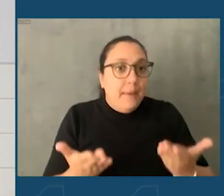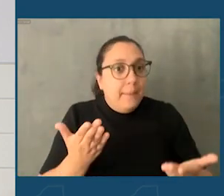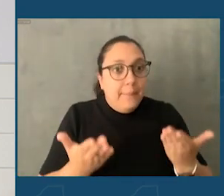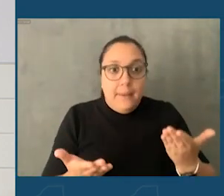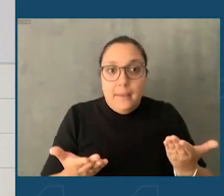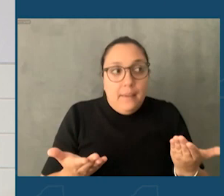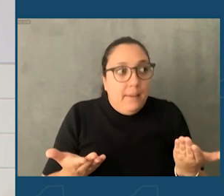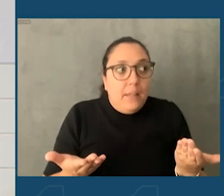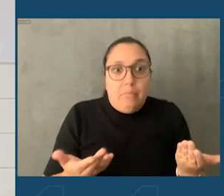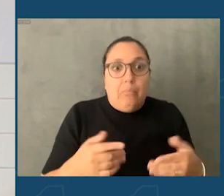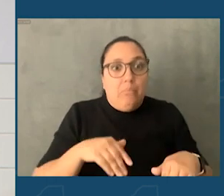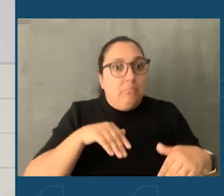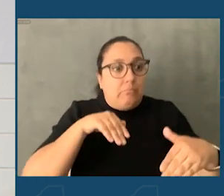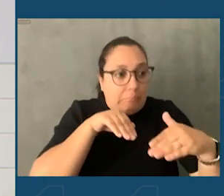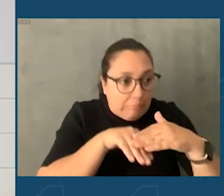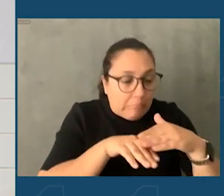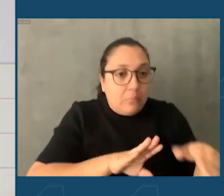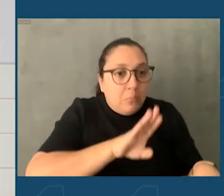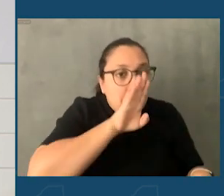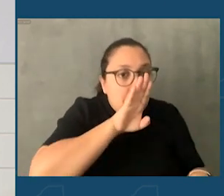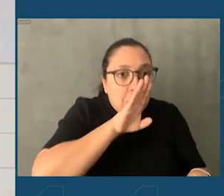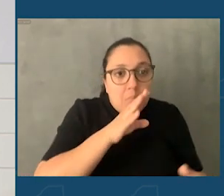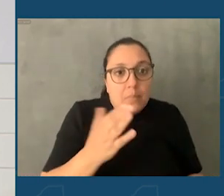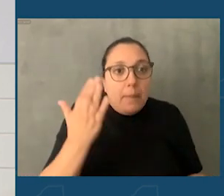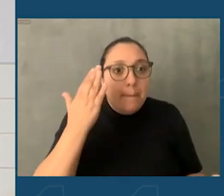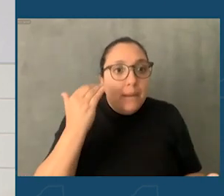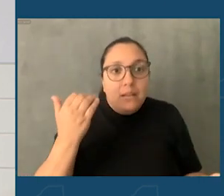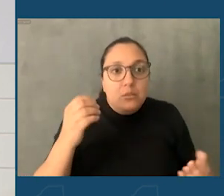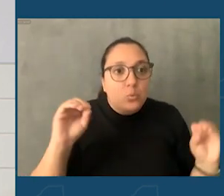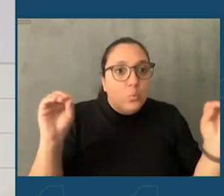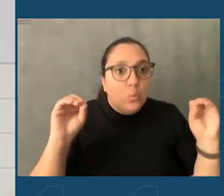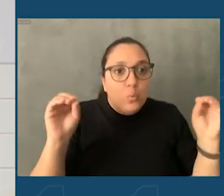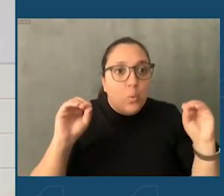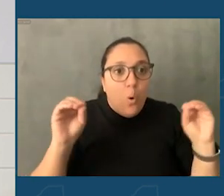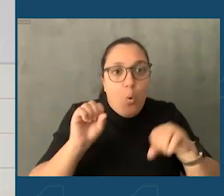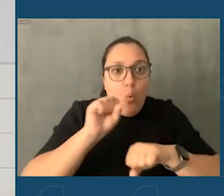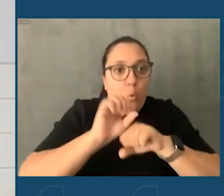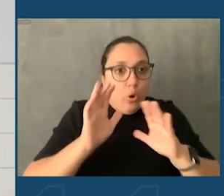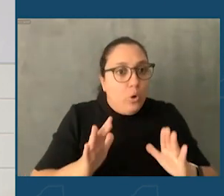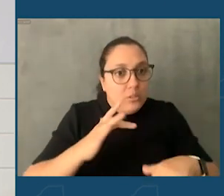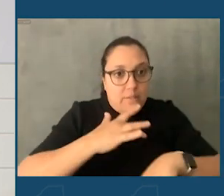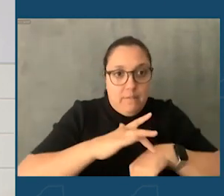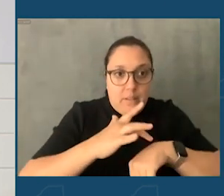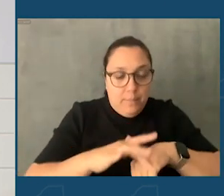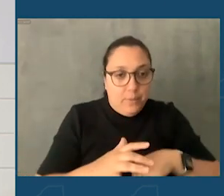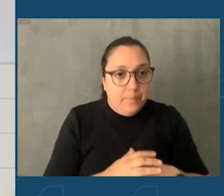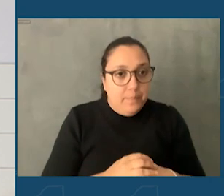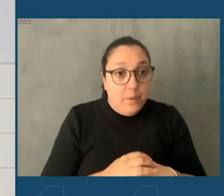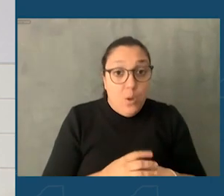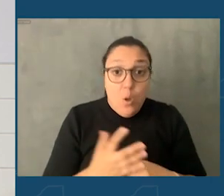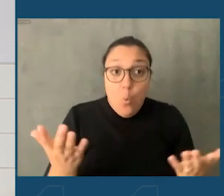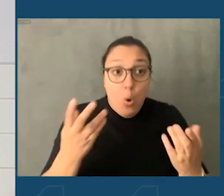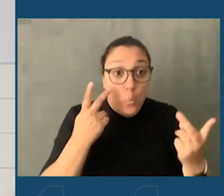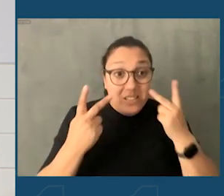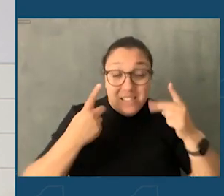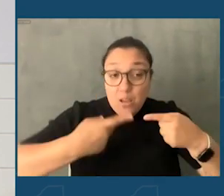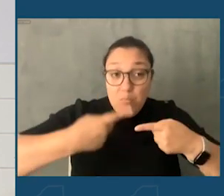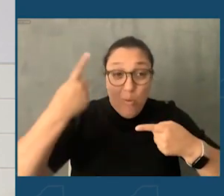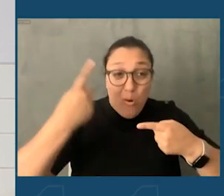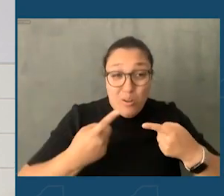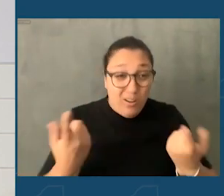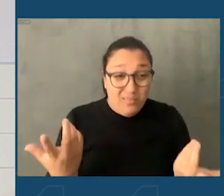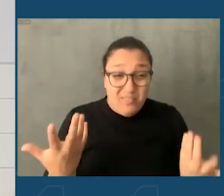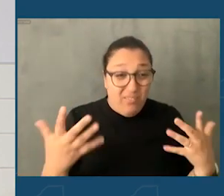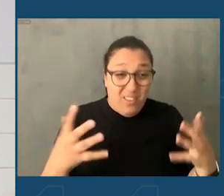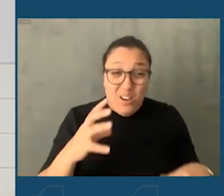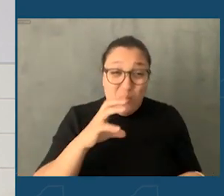personnel is defeating the entire purpose. What we see happening on our border is not new. It's a